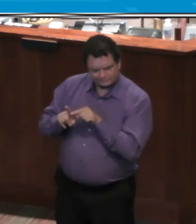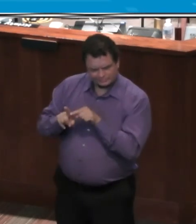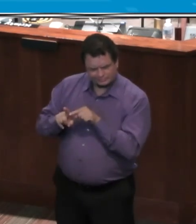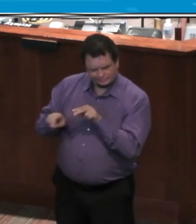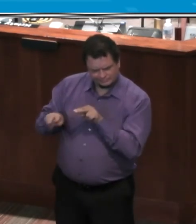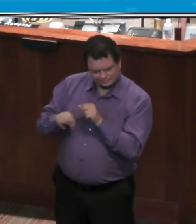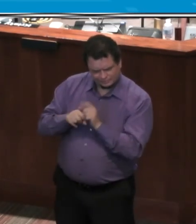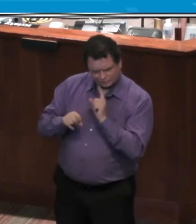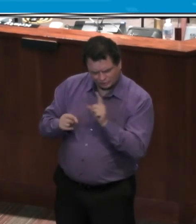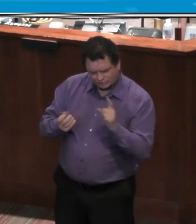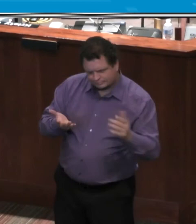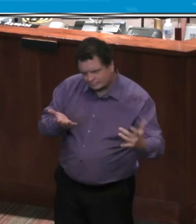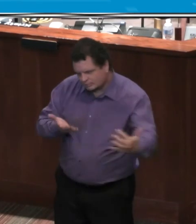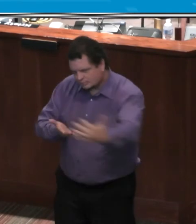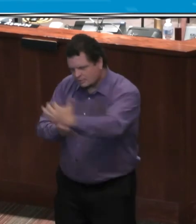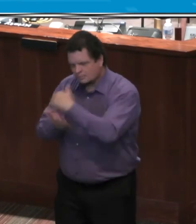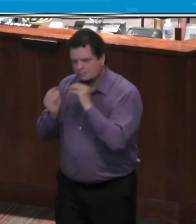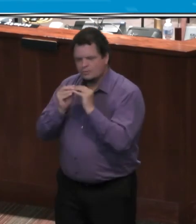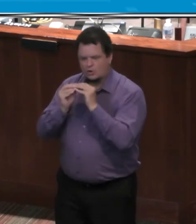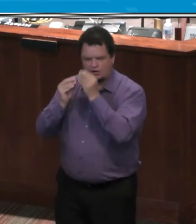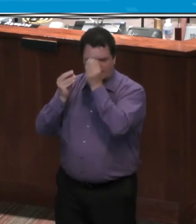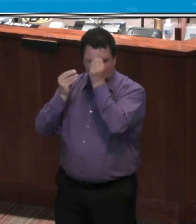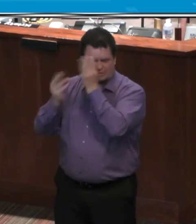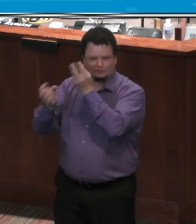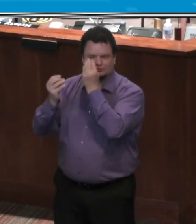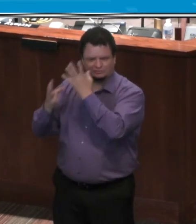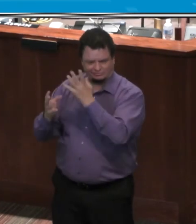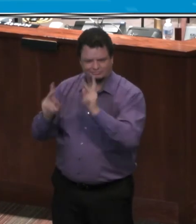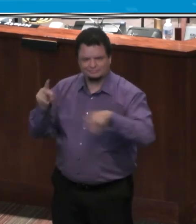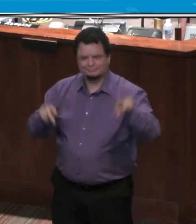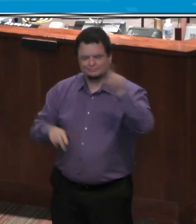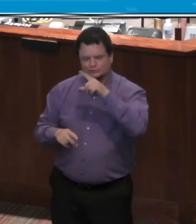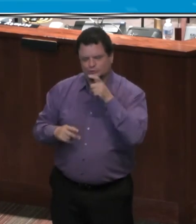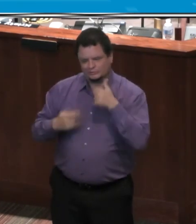well. Dr. Johnson, did you want to address that question?